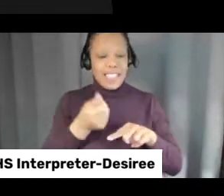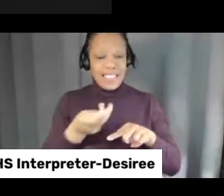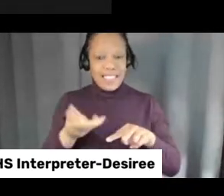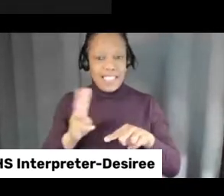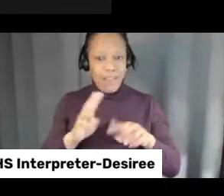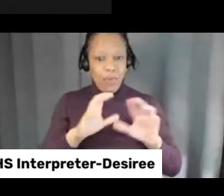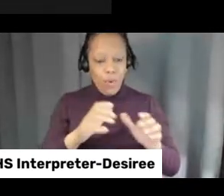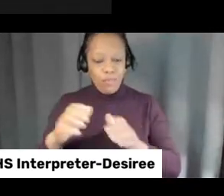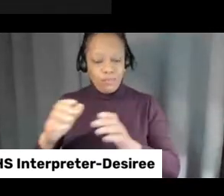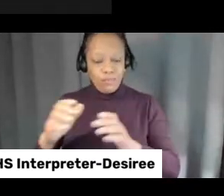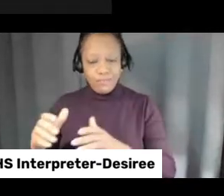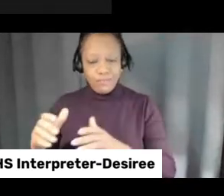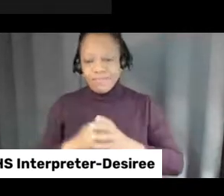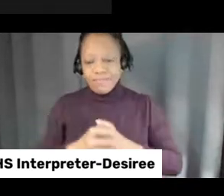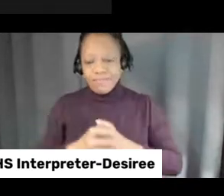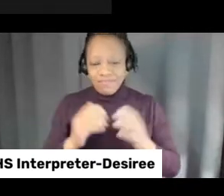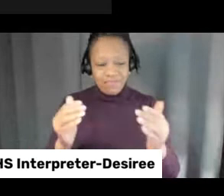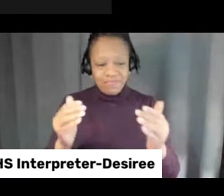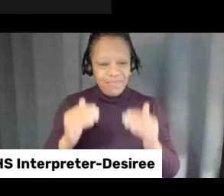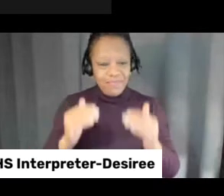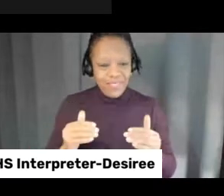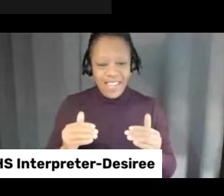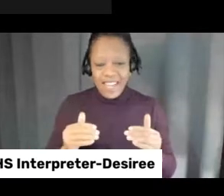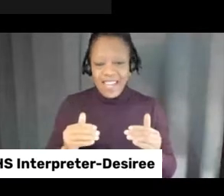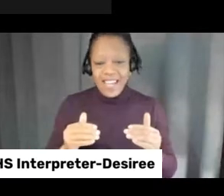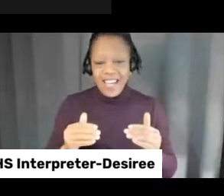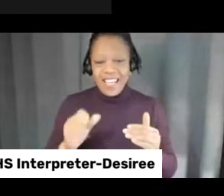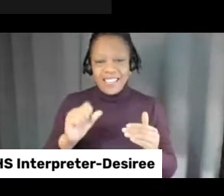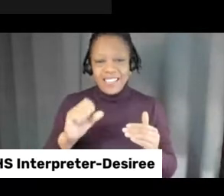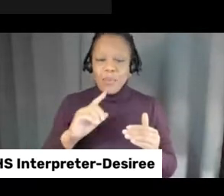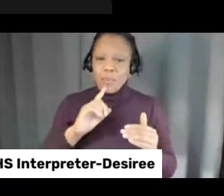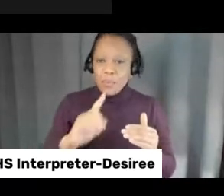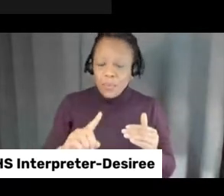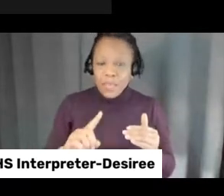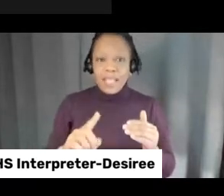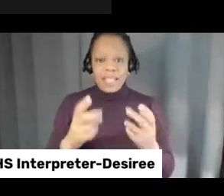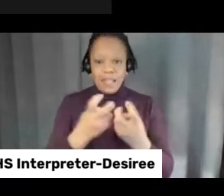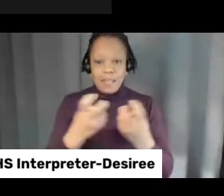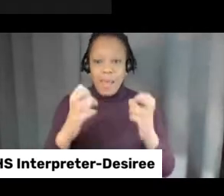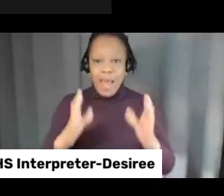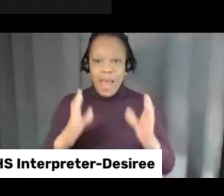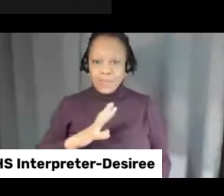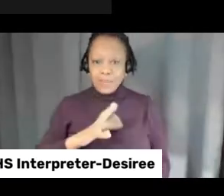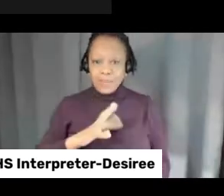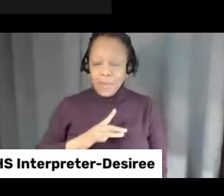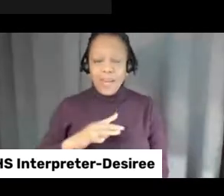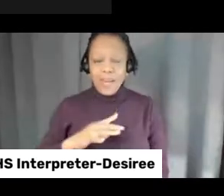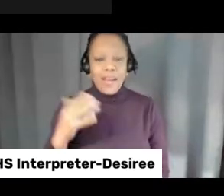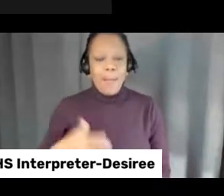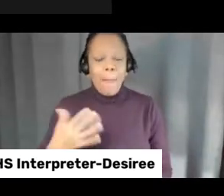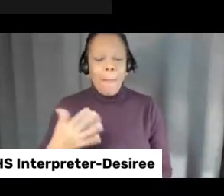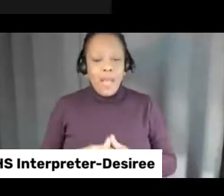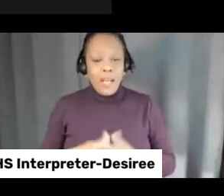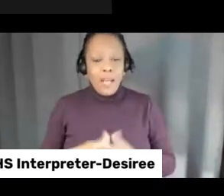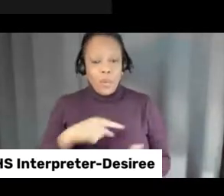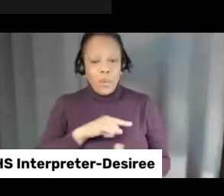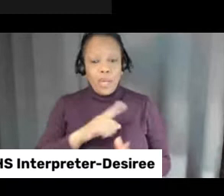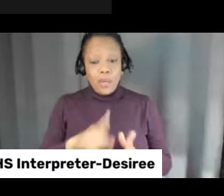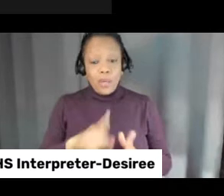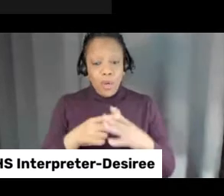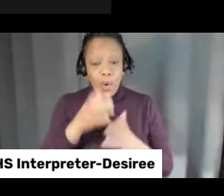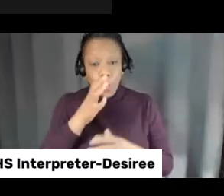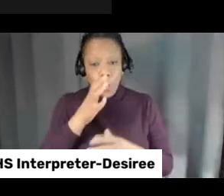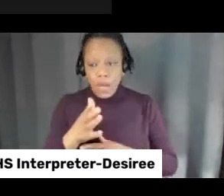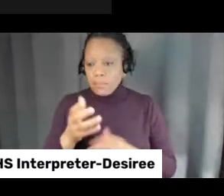bio for our dynamite panelists today. And we're going to jump right in. I know we have a lot